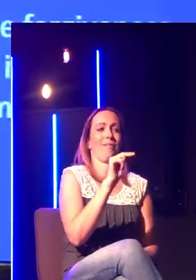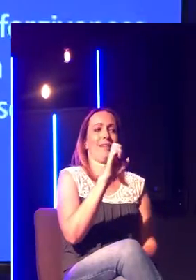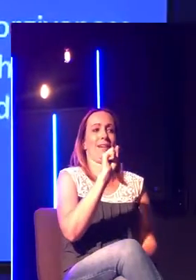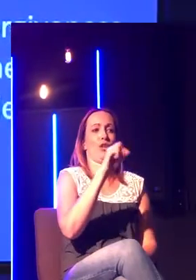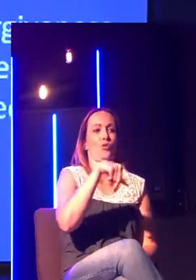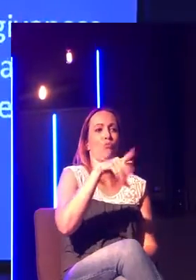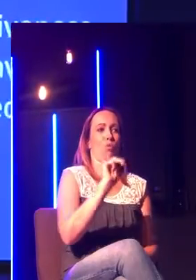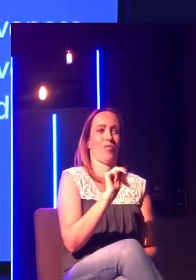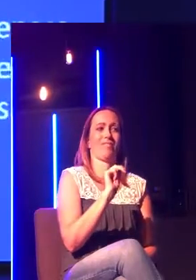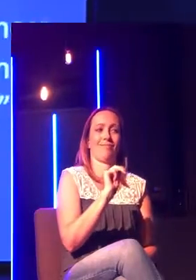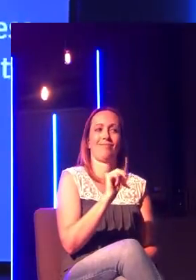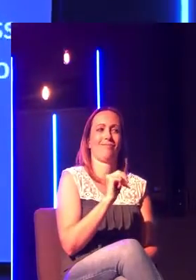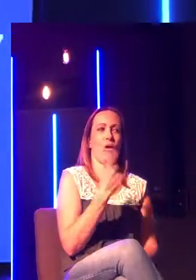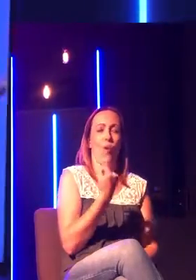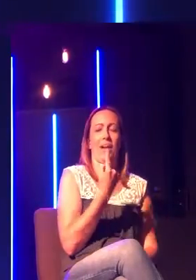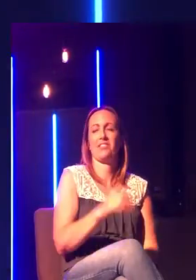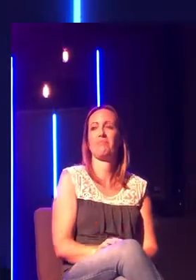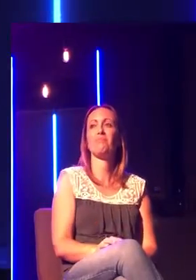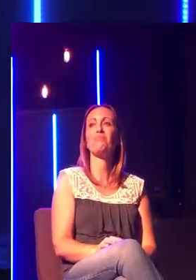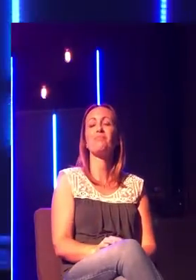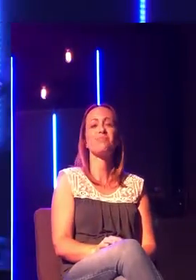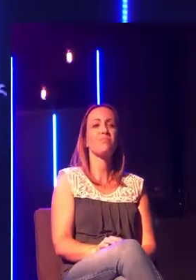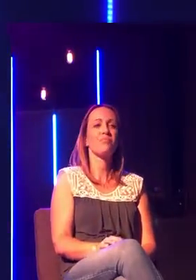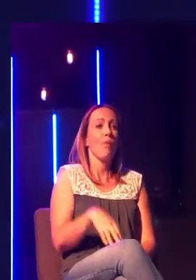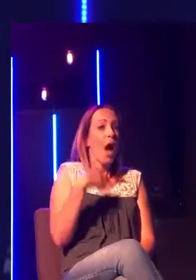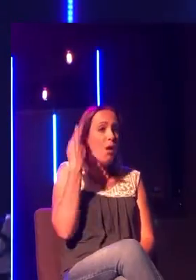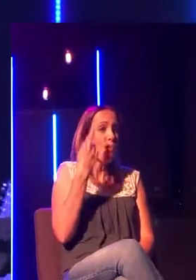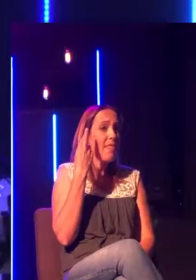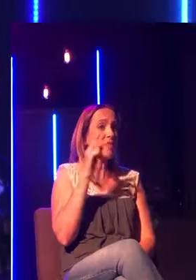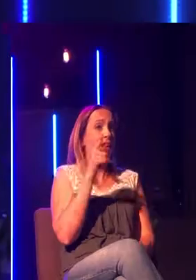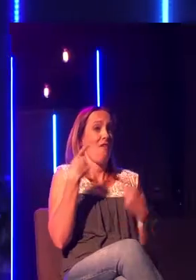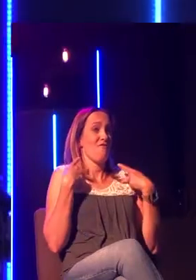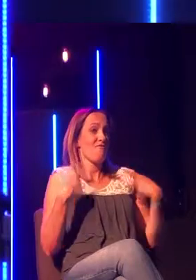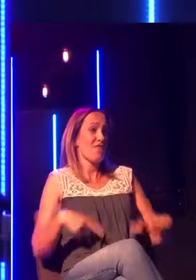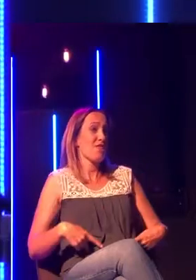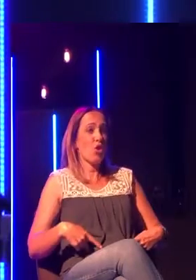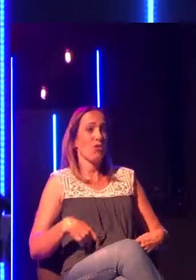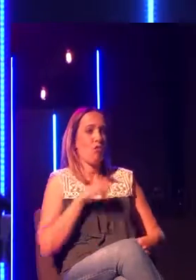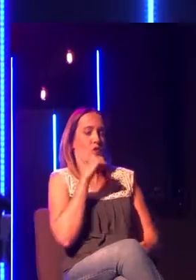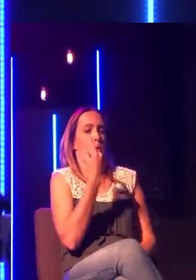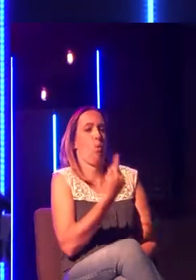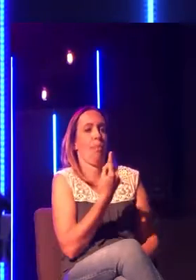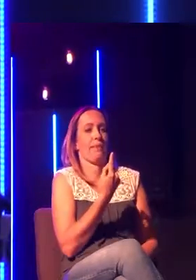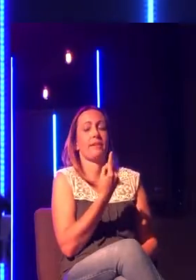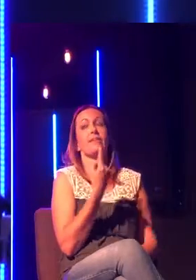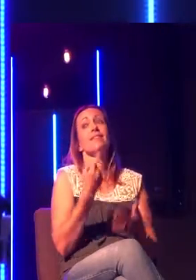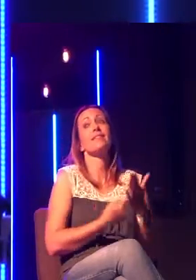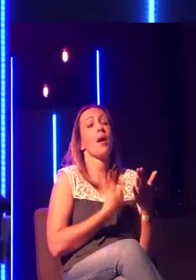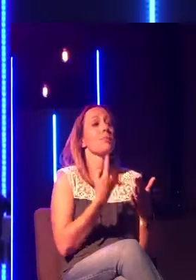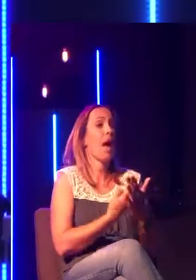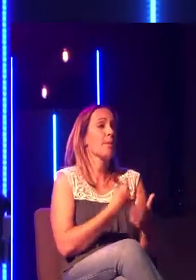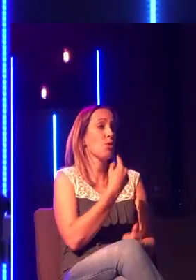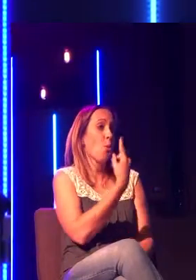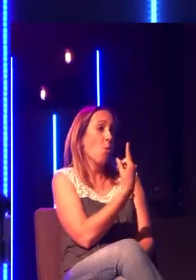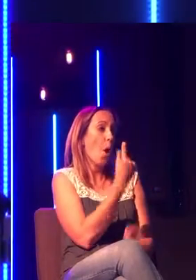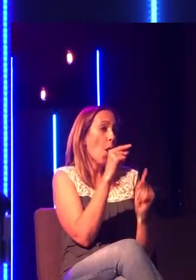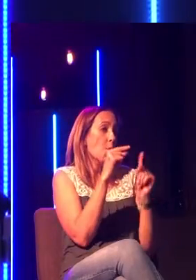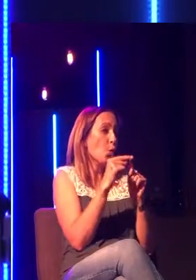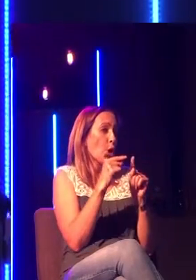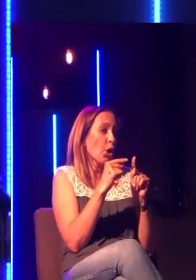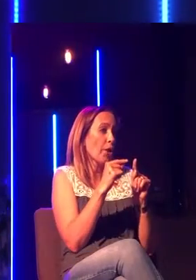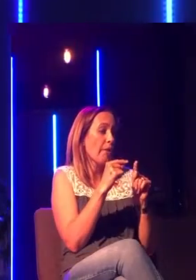I also realized it's not just those physical things. Sometimes we allow that one word that was spoken to